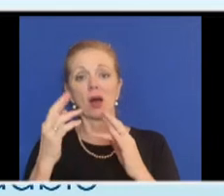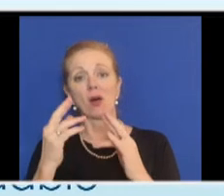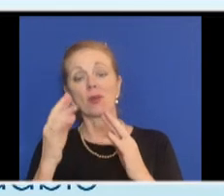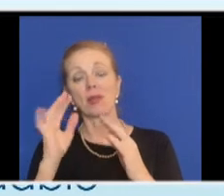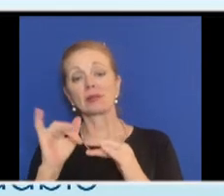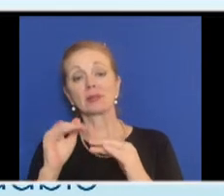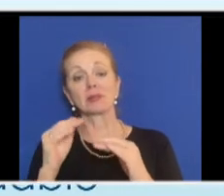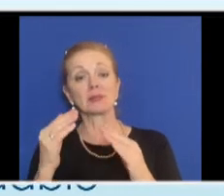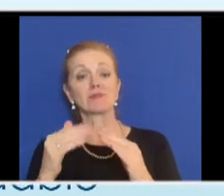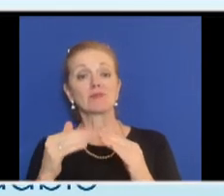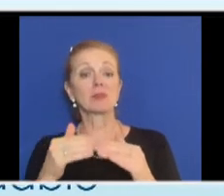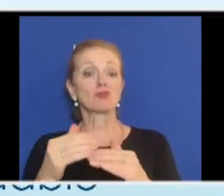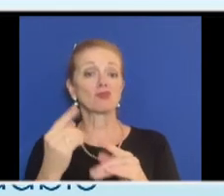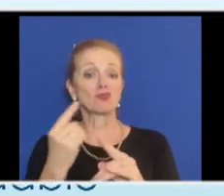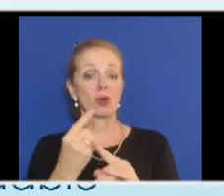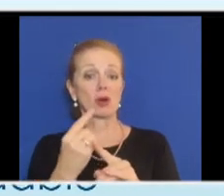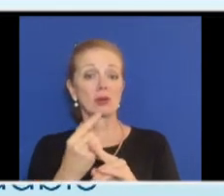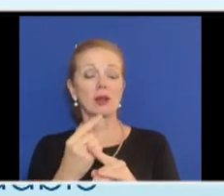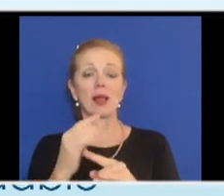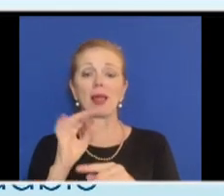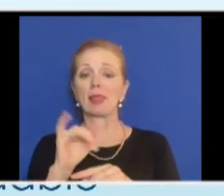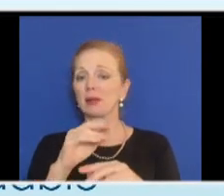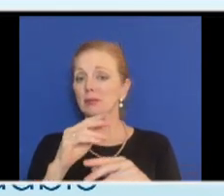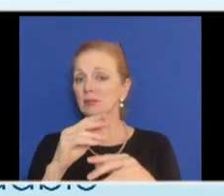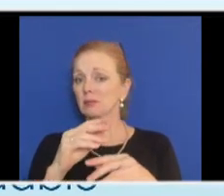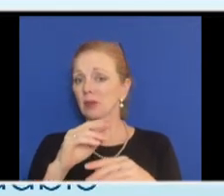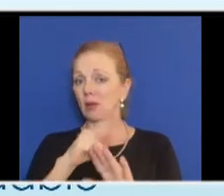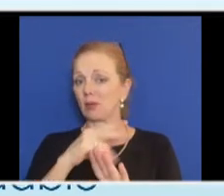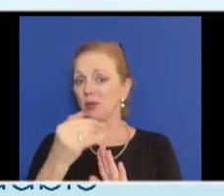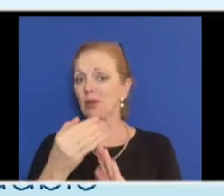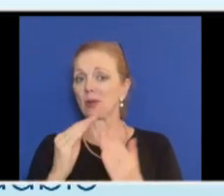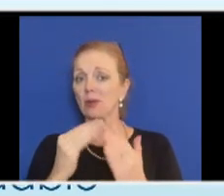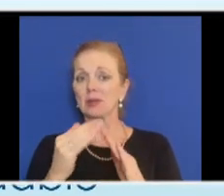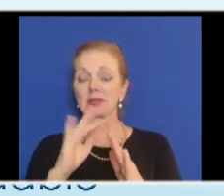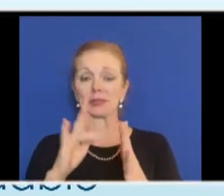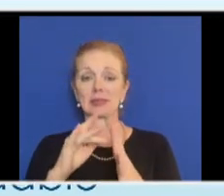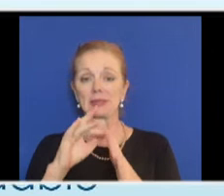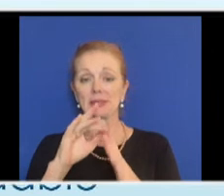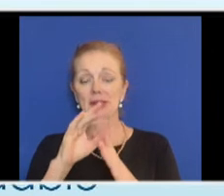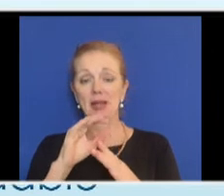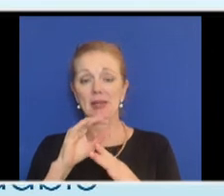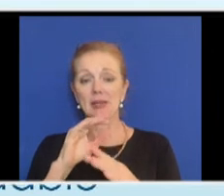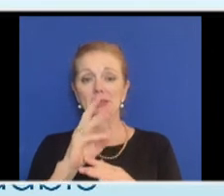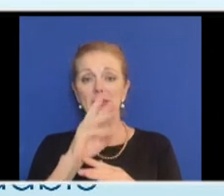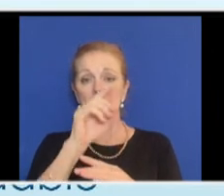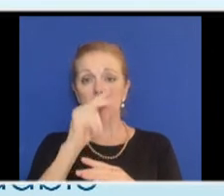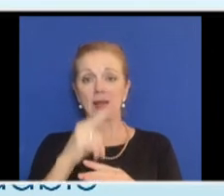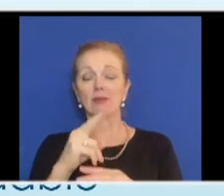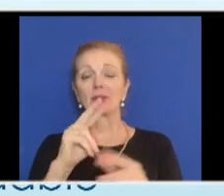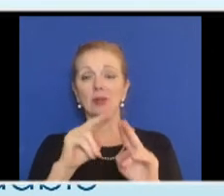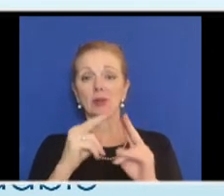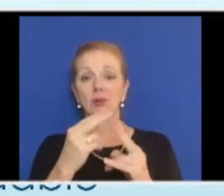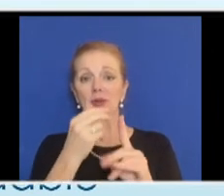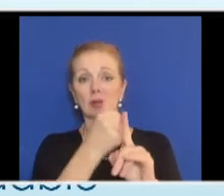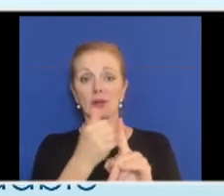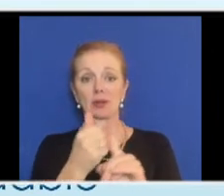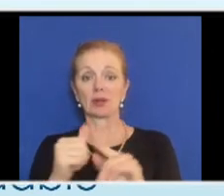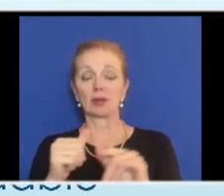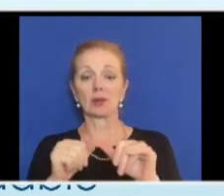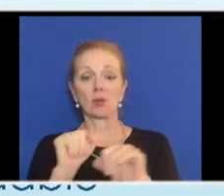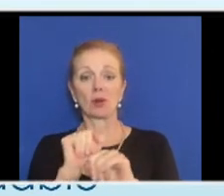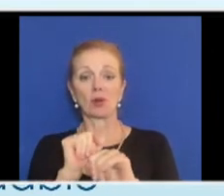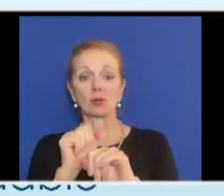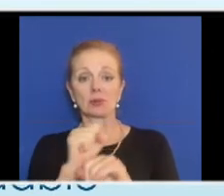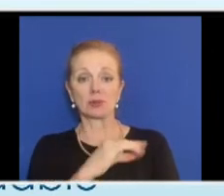step in the right direction so again this project providing some of that Medium density housing 600 a half units per acre we'll continue working with staff